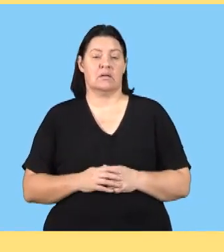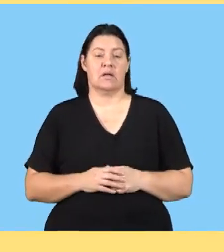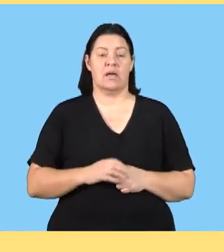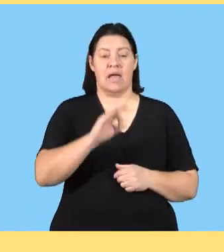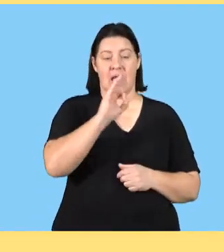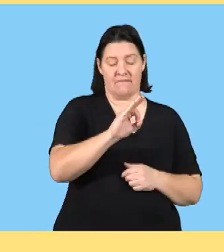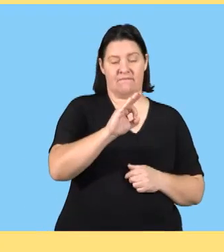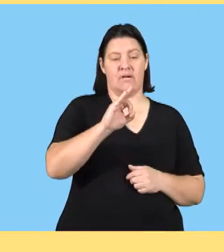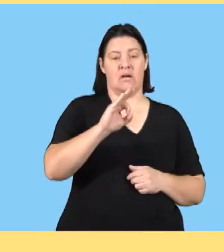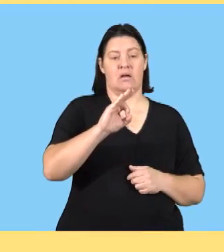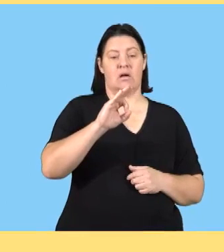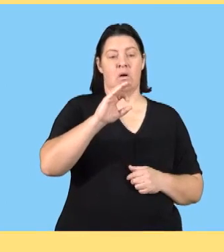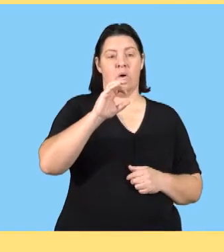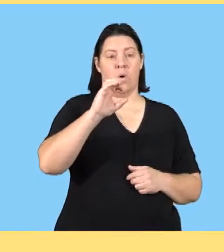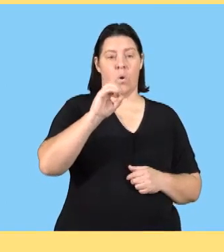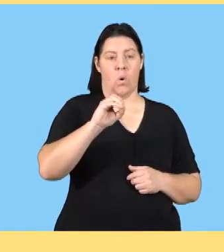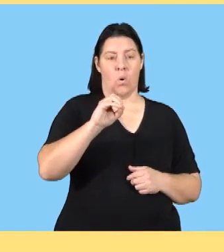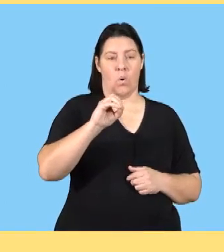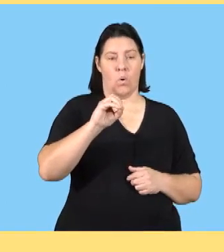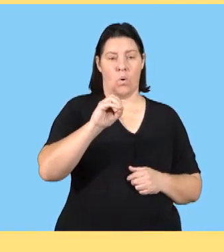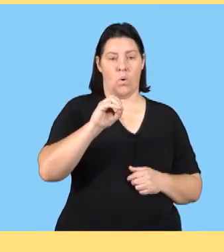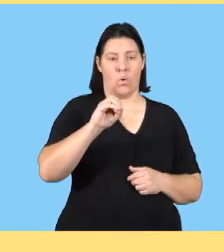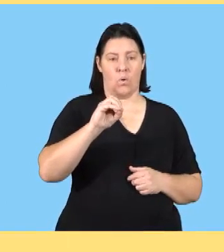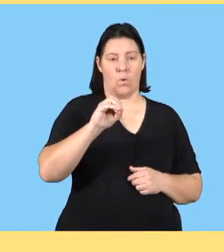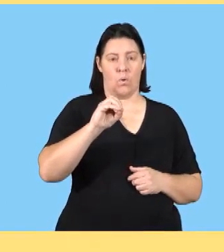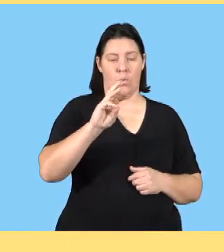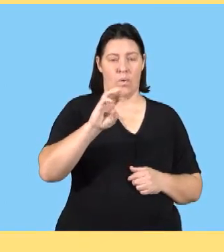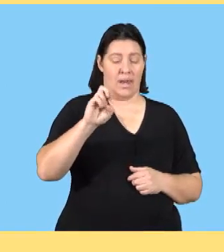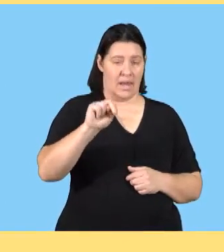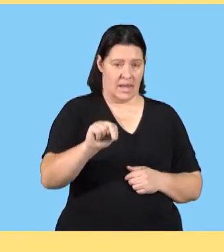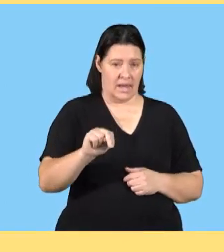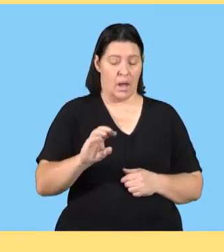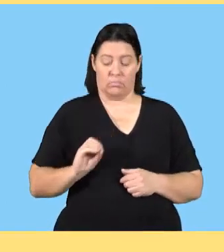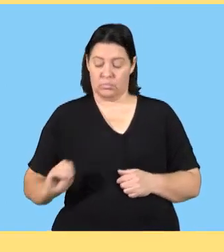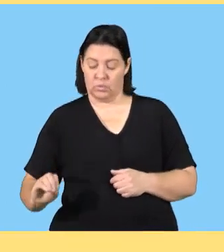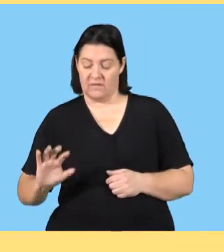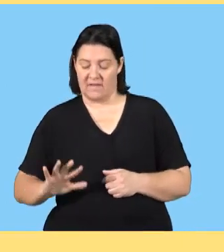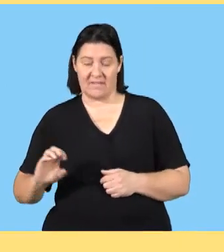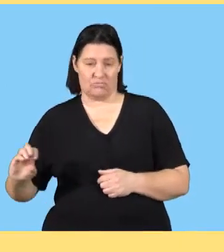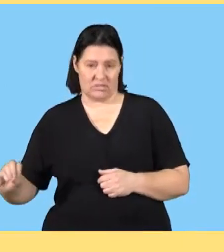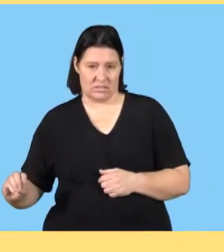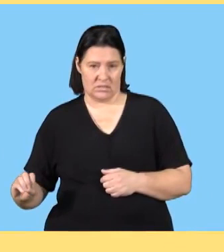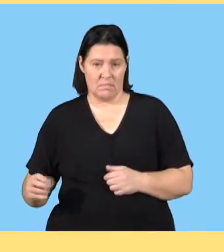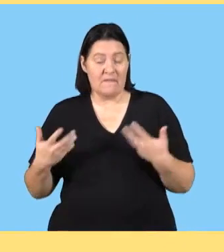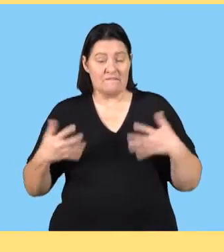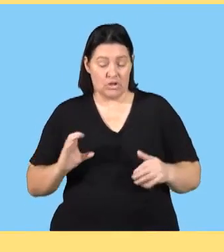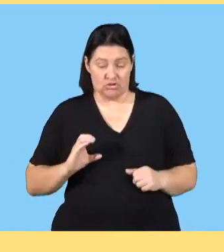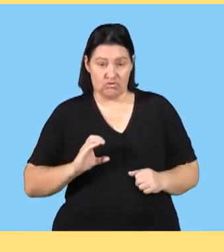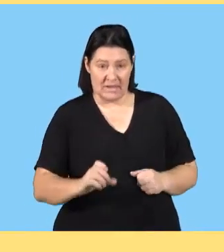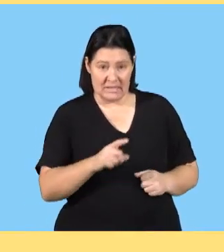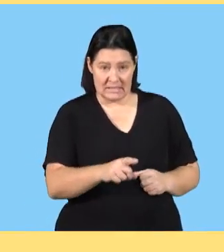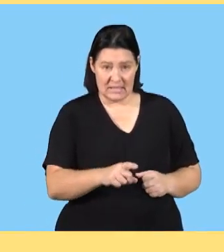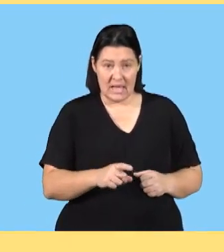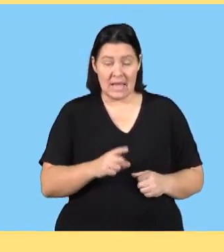FON. The account to credit is FON, and I'm crediting it with 500. Once I